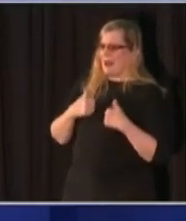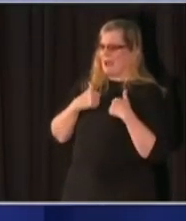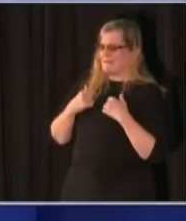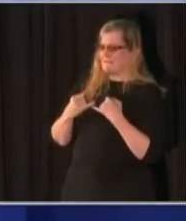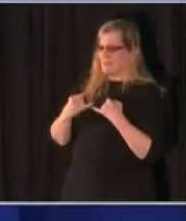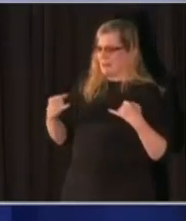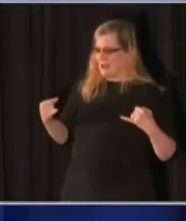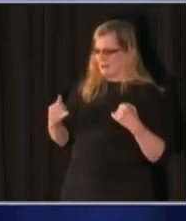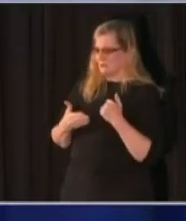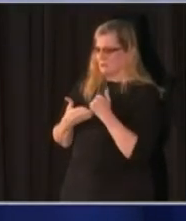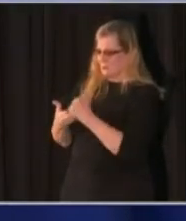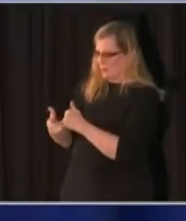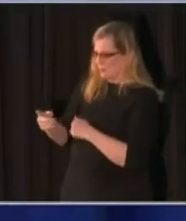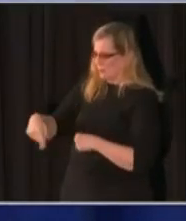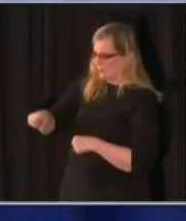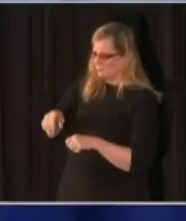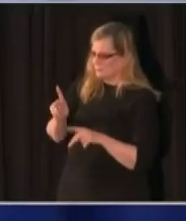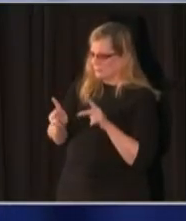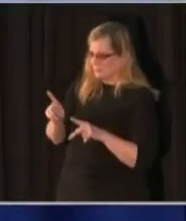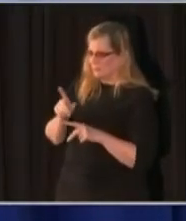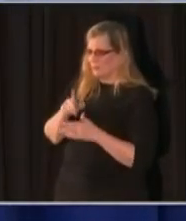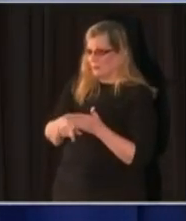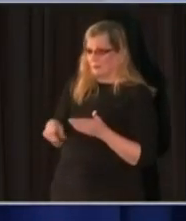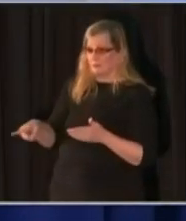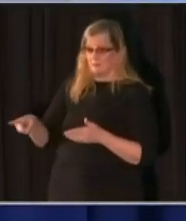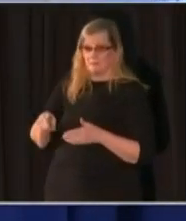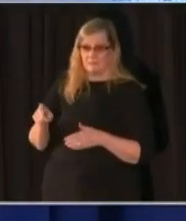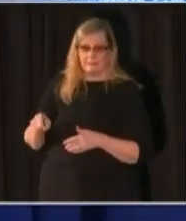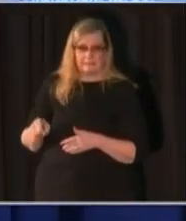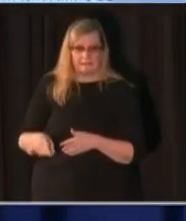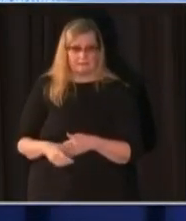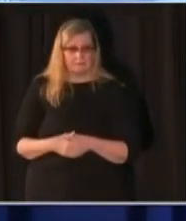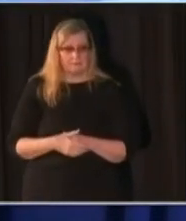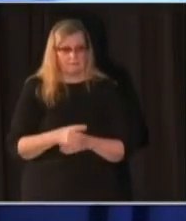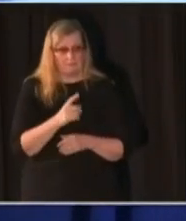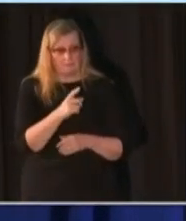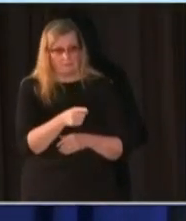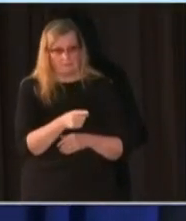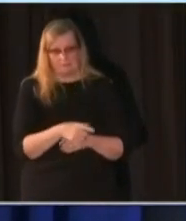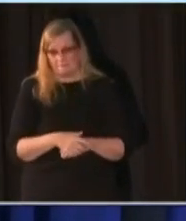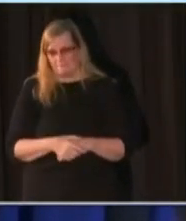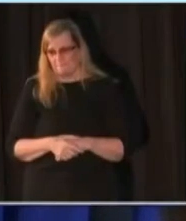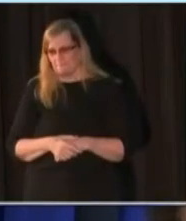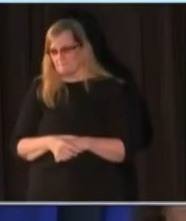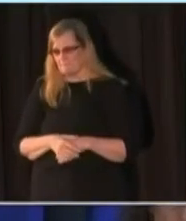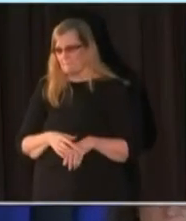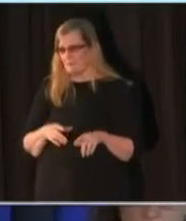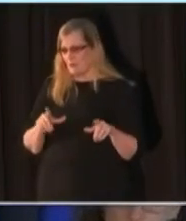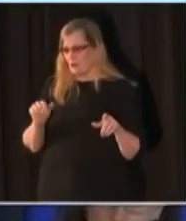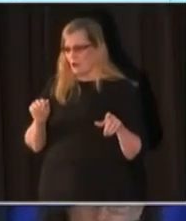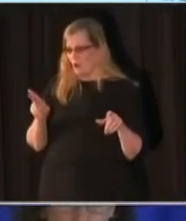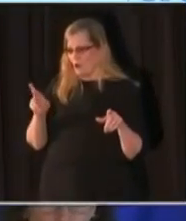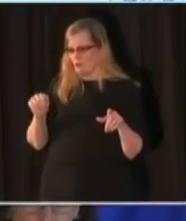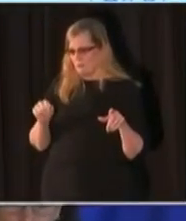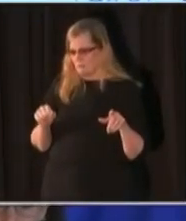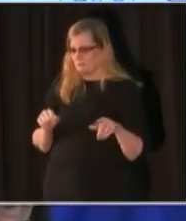need. Want to say more about that? Sure. So